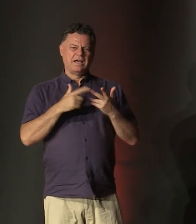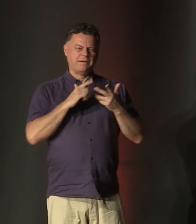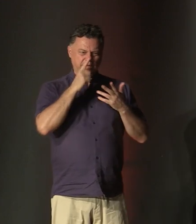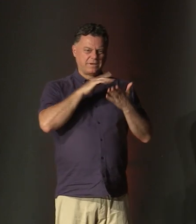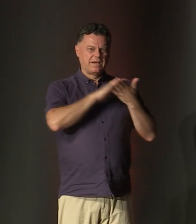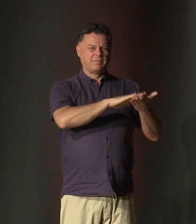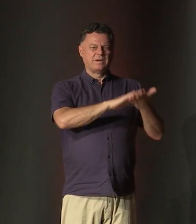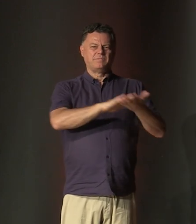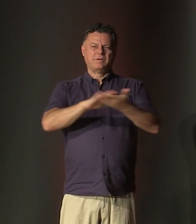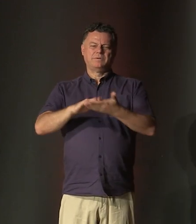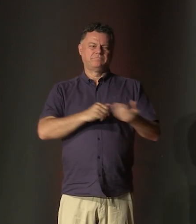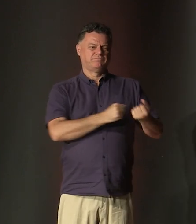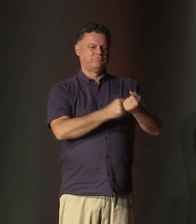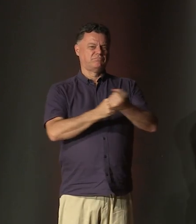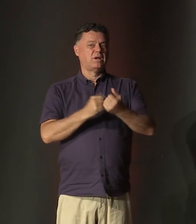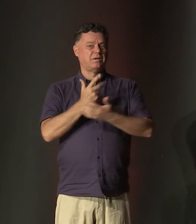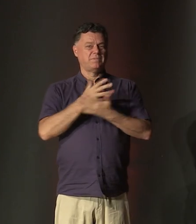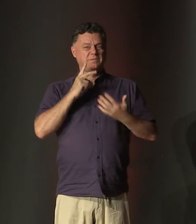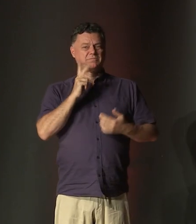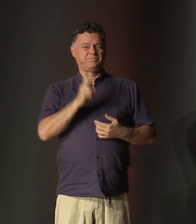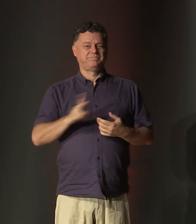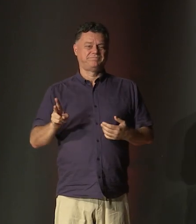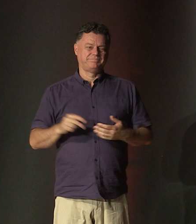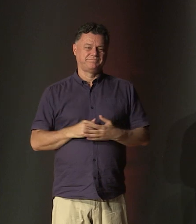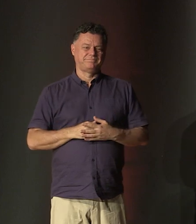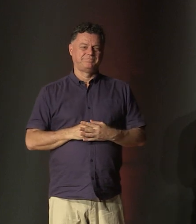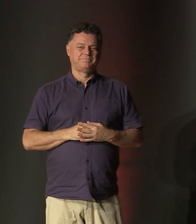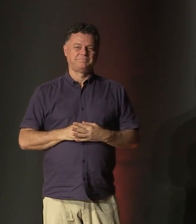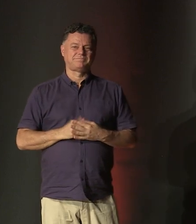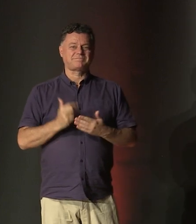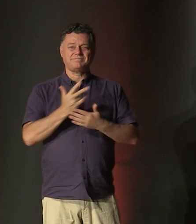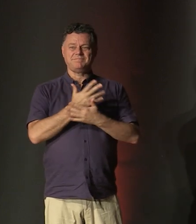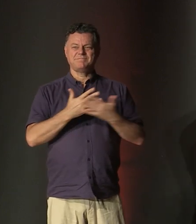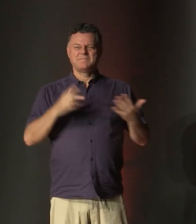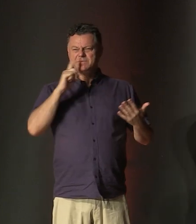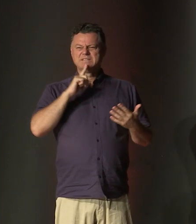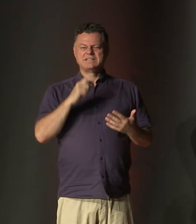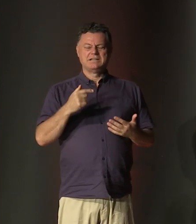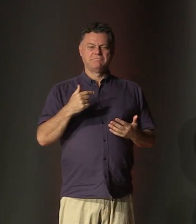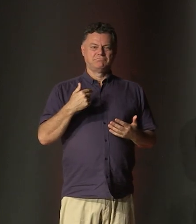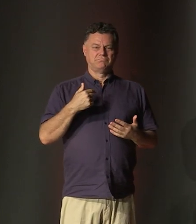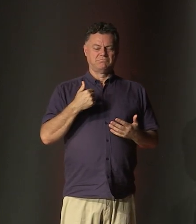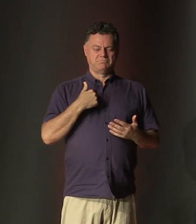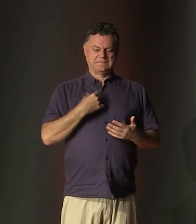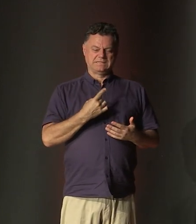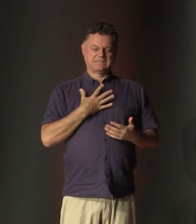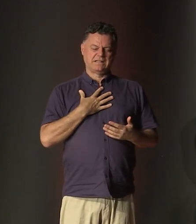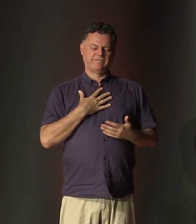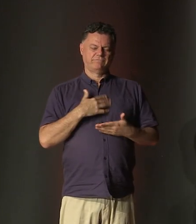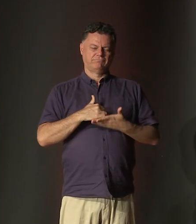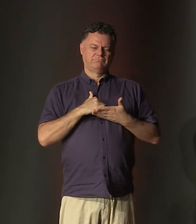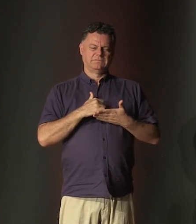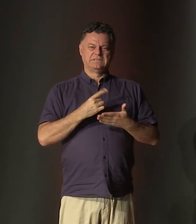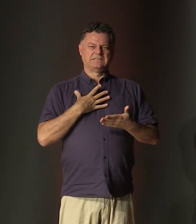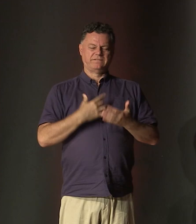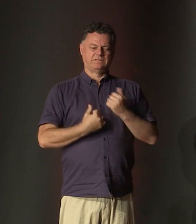compassion. This is a common one. A lot of people feel like they don't deserve their own compassion, and they worry